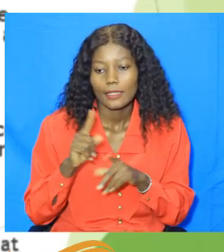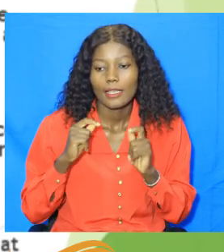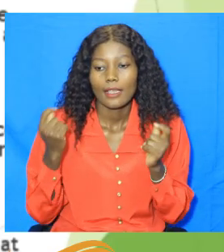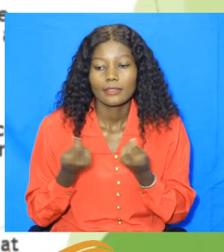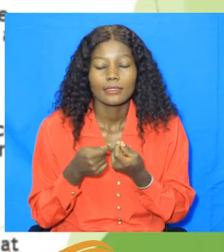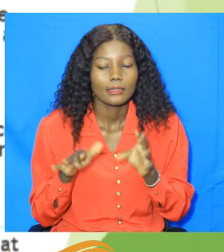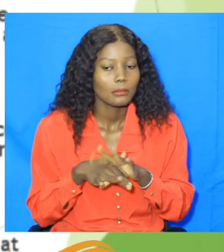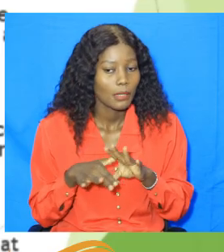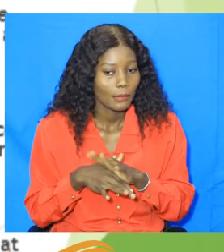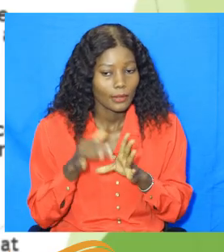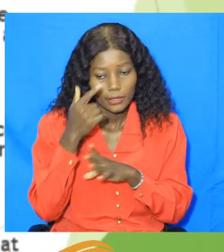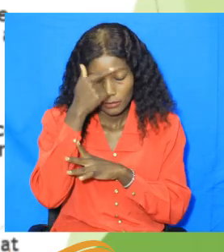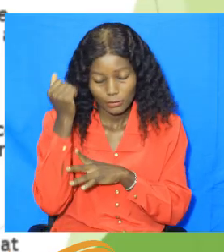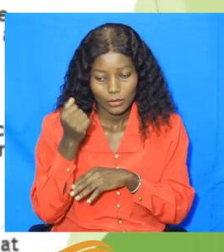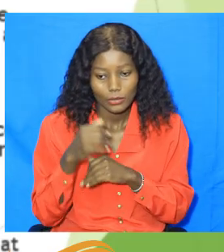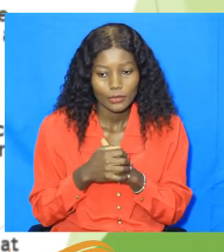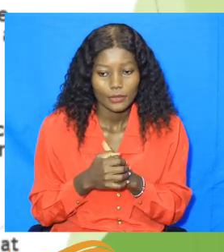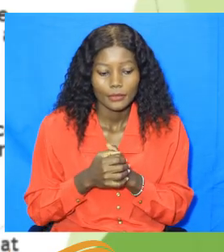members due to lack of